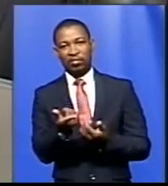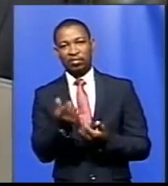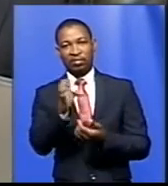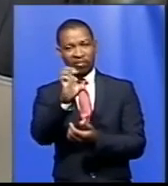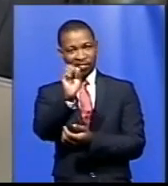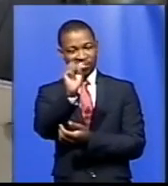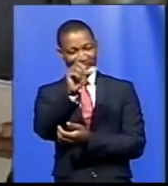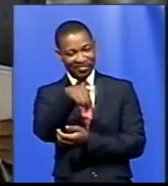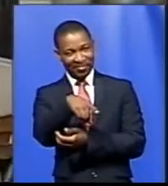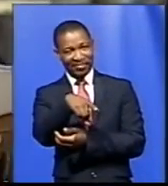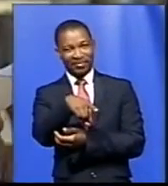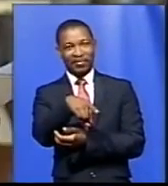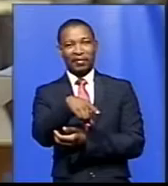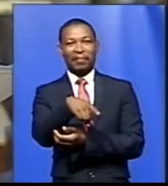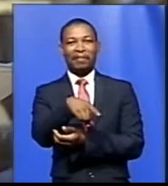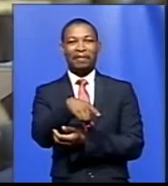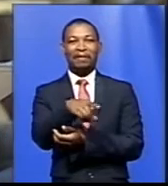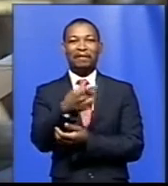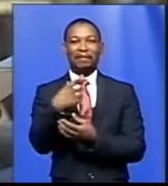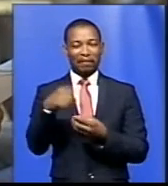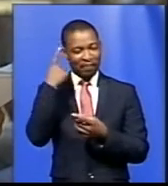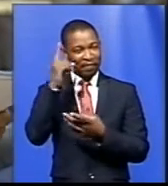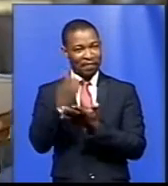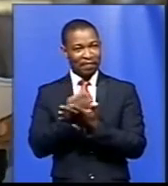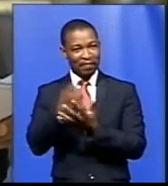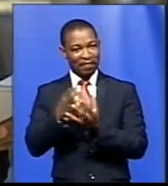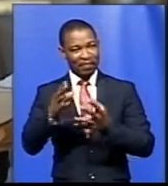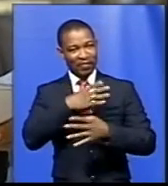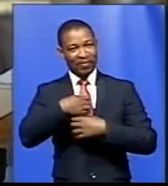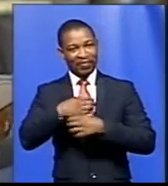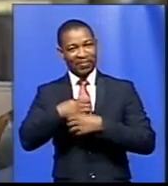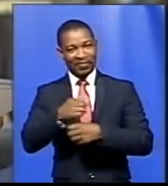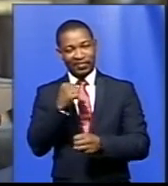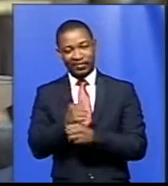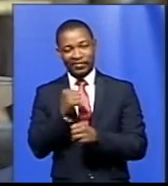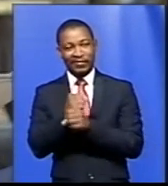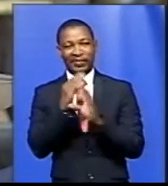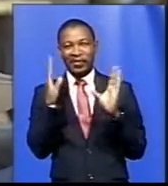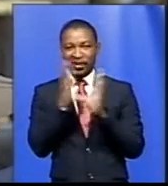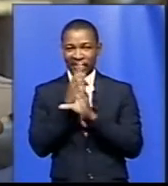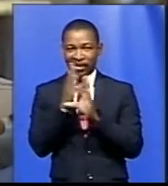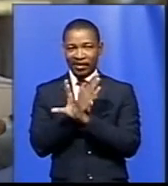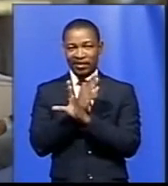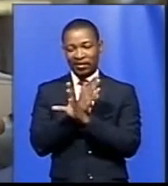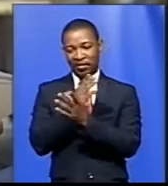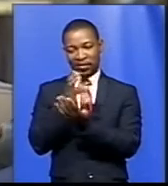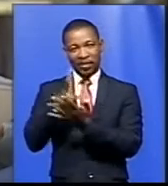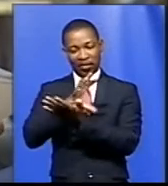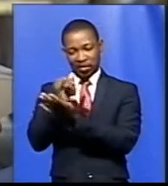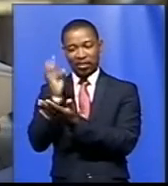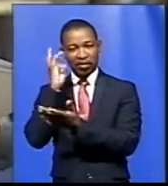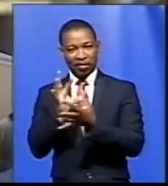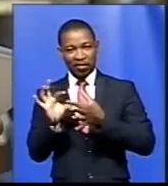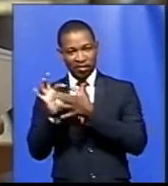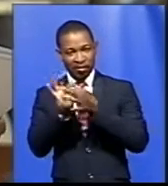economic stimulus program on economic growth and job creation, private contractors will cooperate with government in the